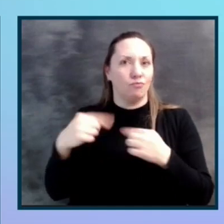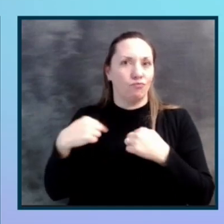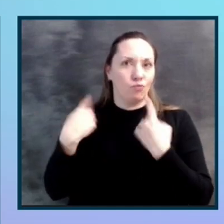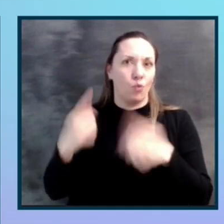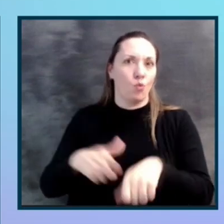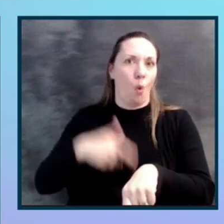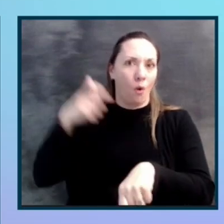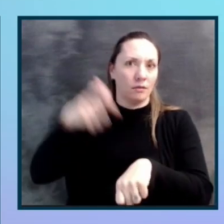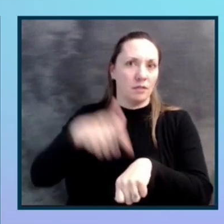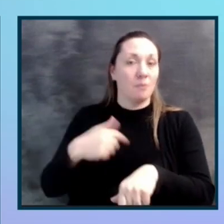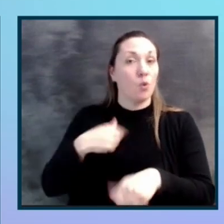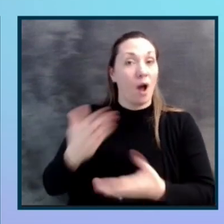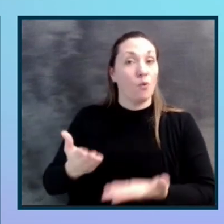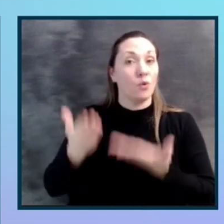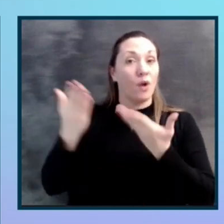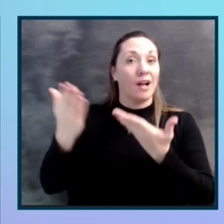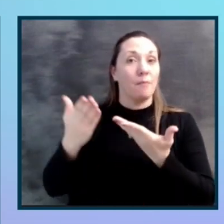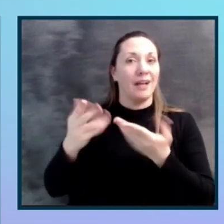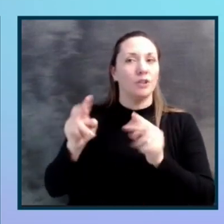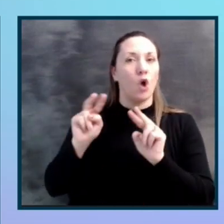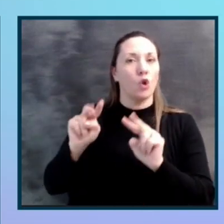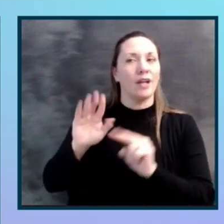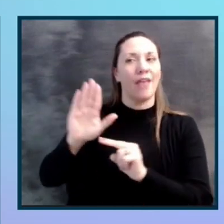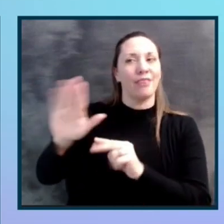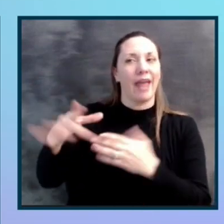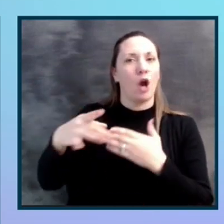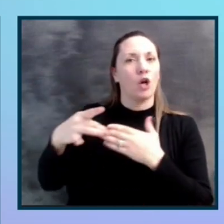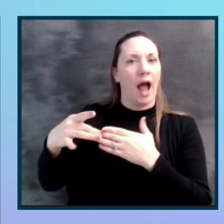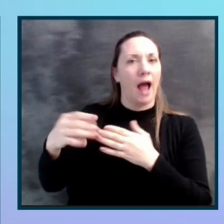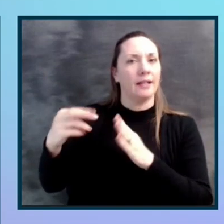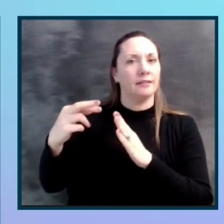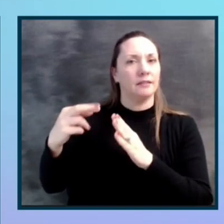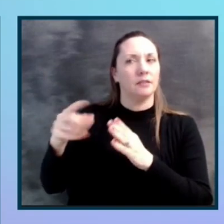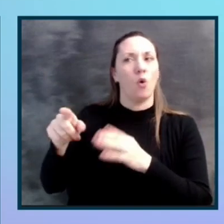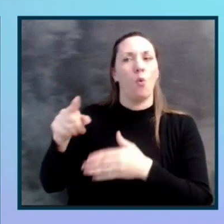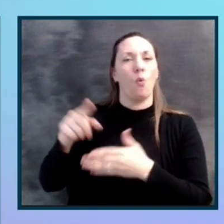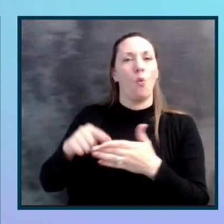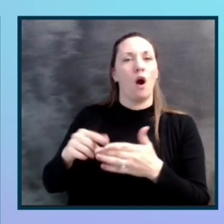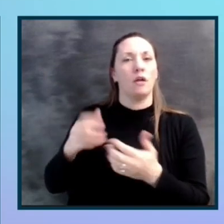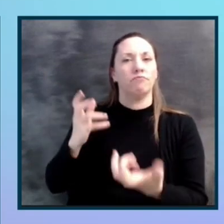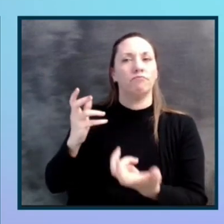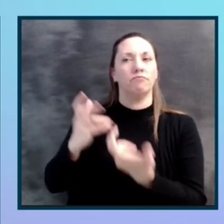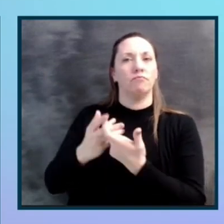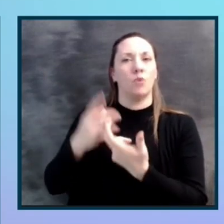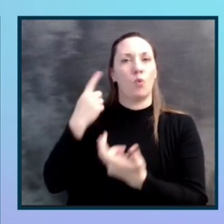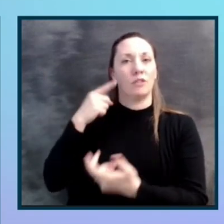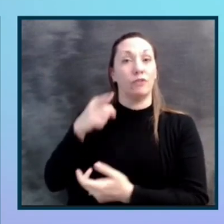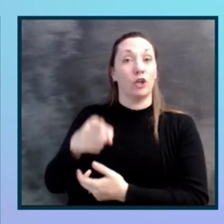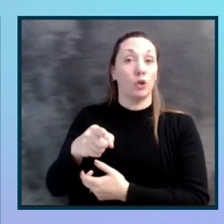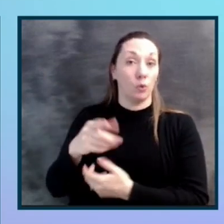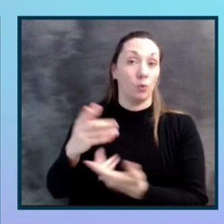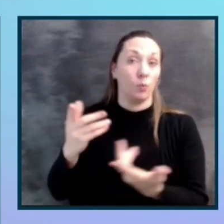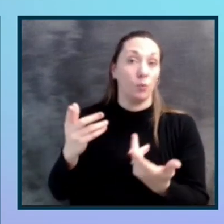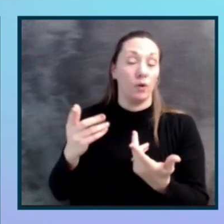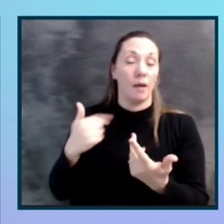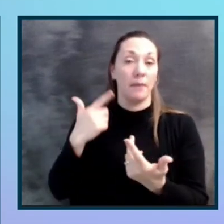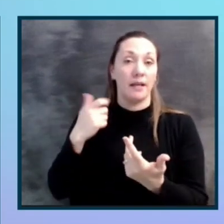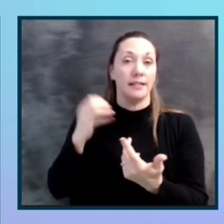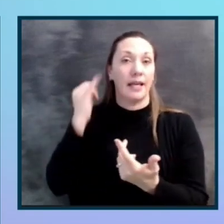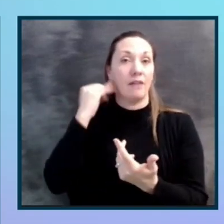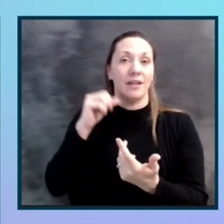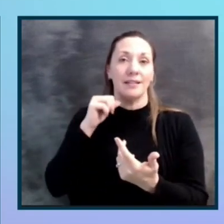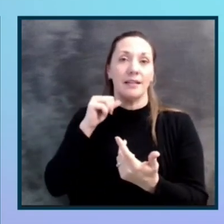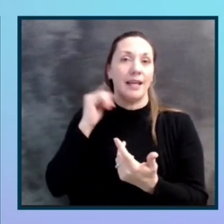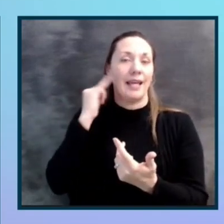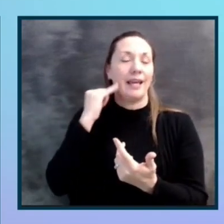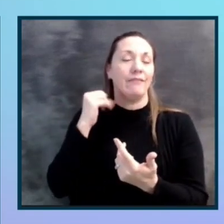I'd recommend looking at their guides and finding what works for you in particular. Because if you're